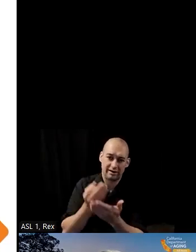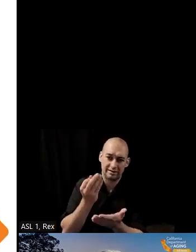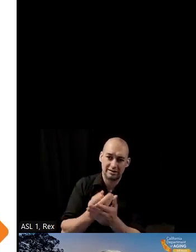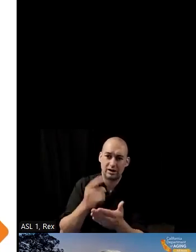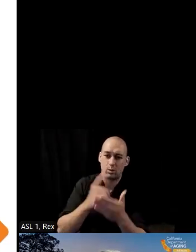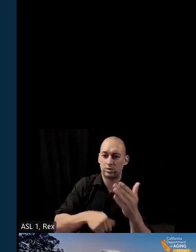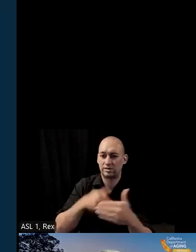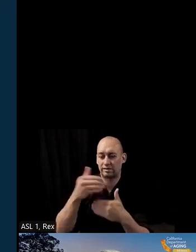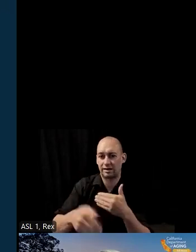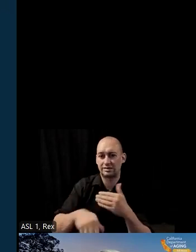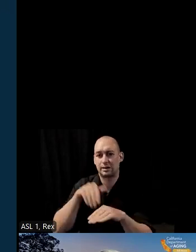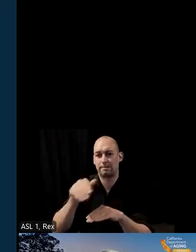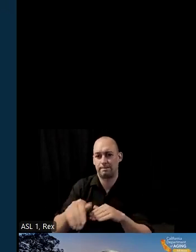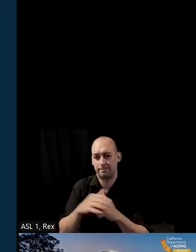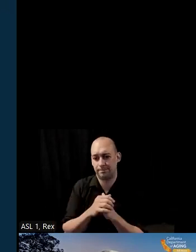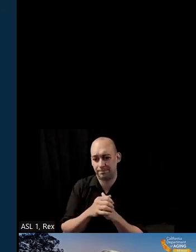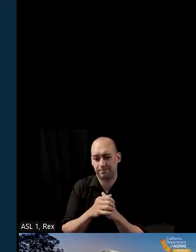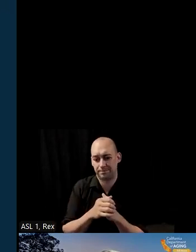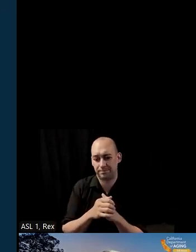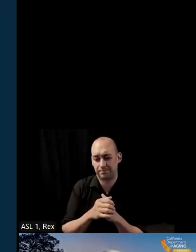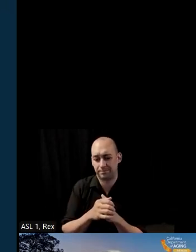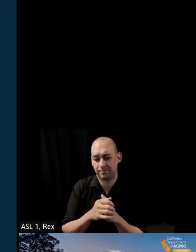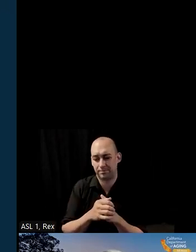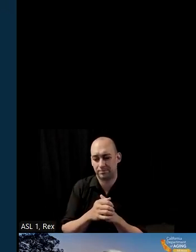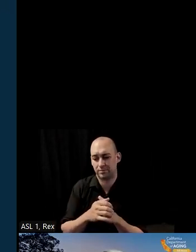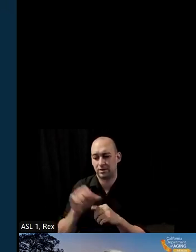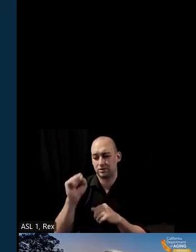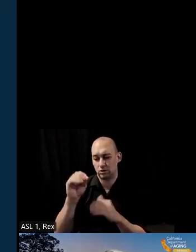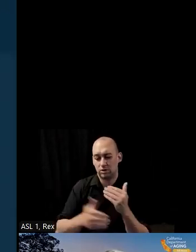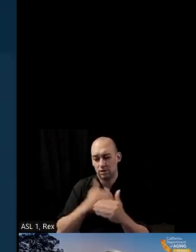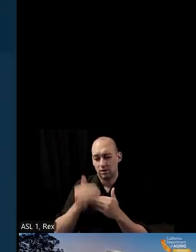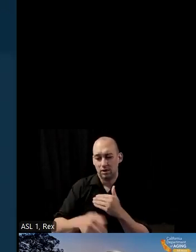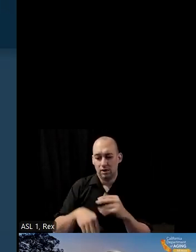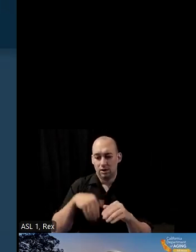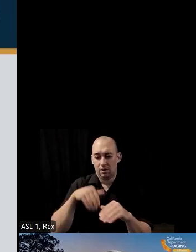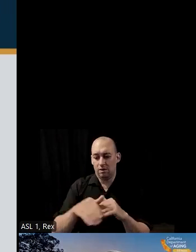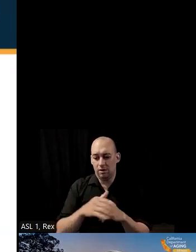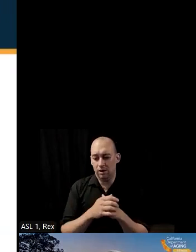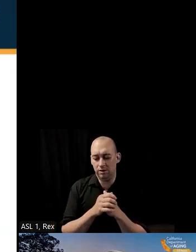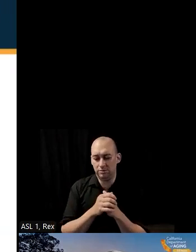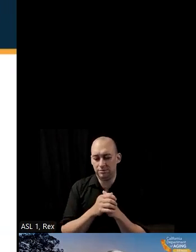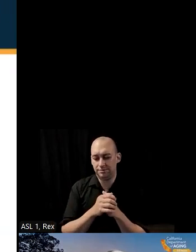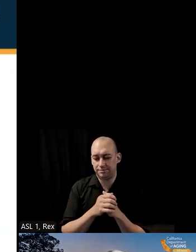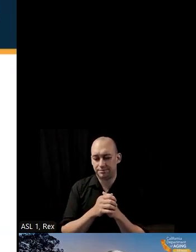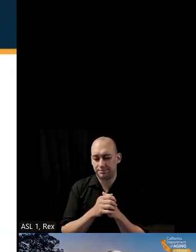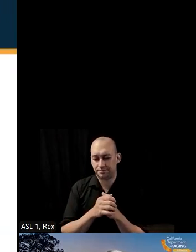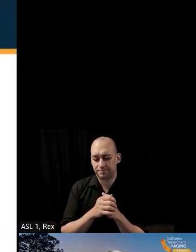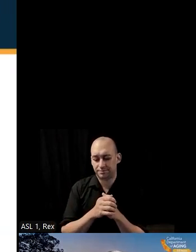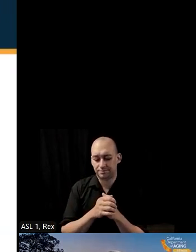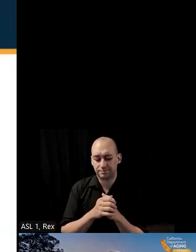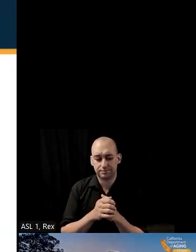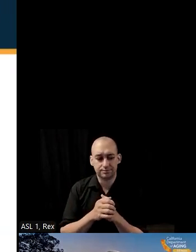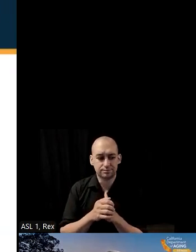Next slide, please. So next slide. So